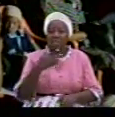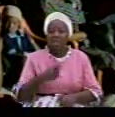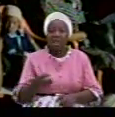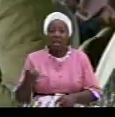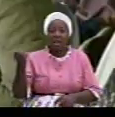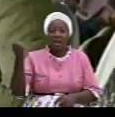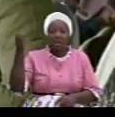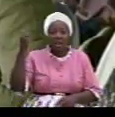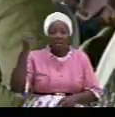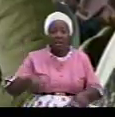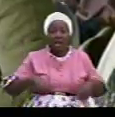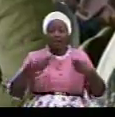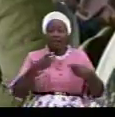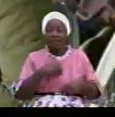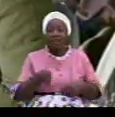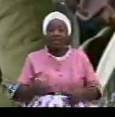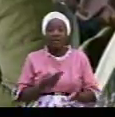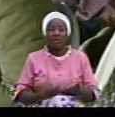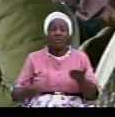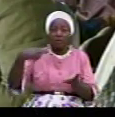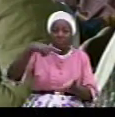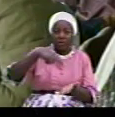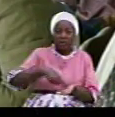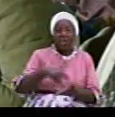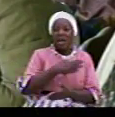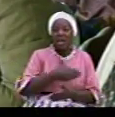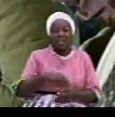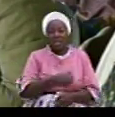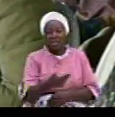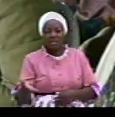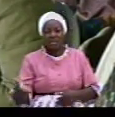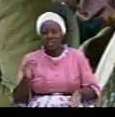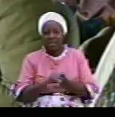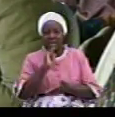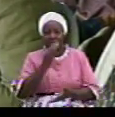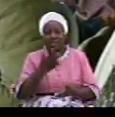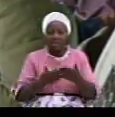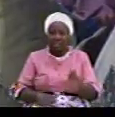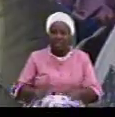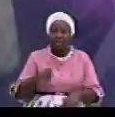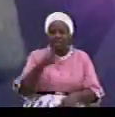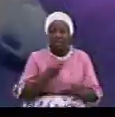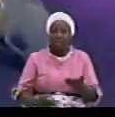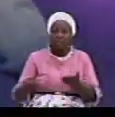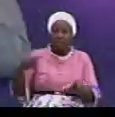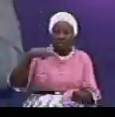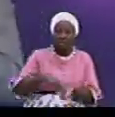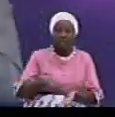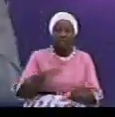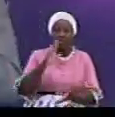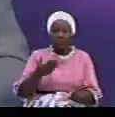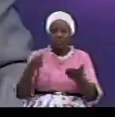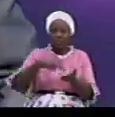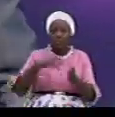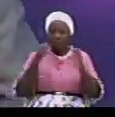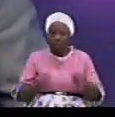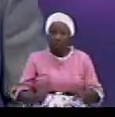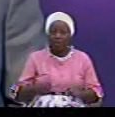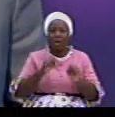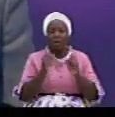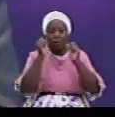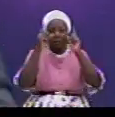the resurrection, and anything that is dead, your resurrection power can wake it